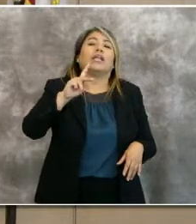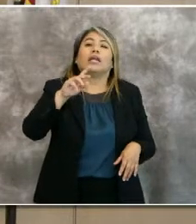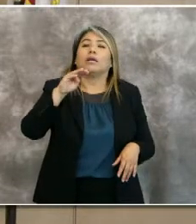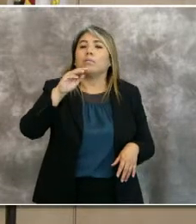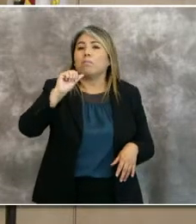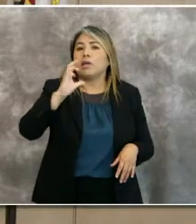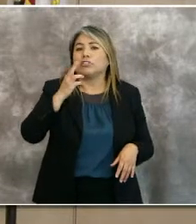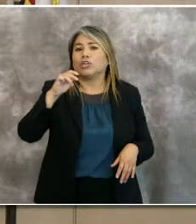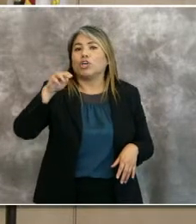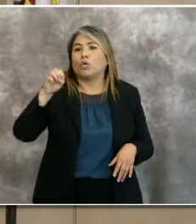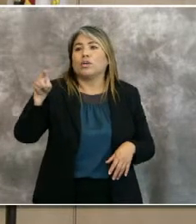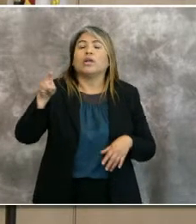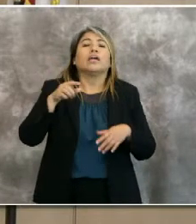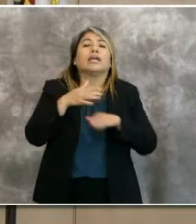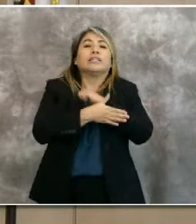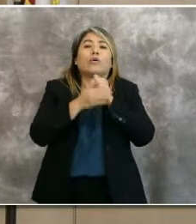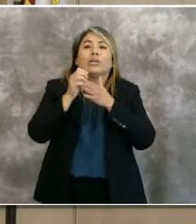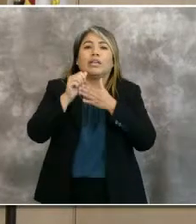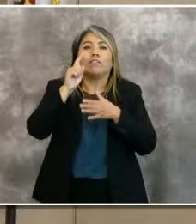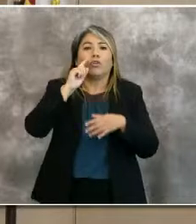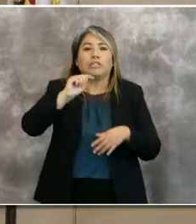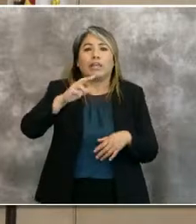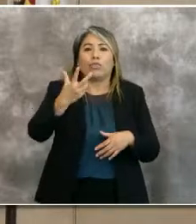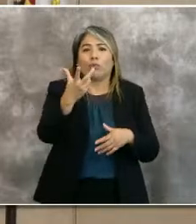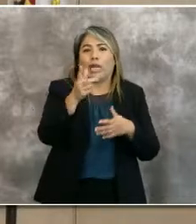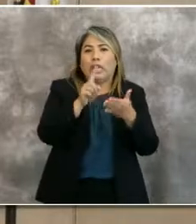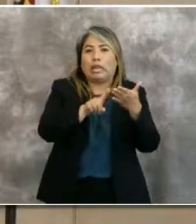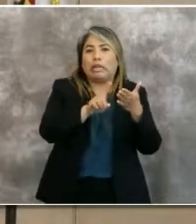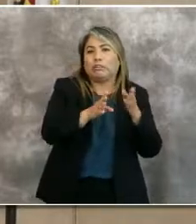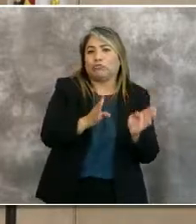lead for T3 strategy.